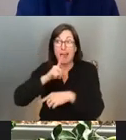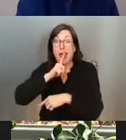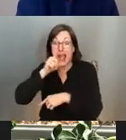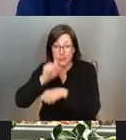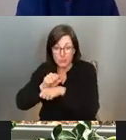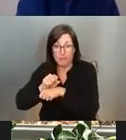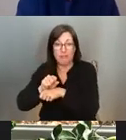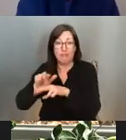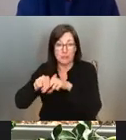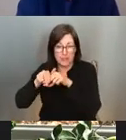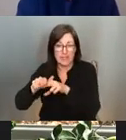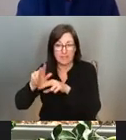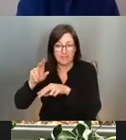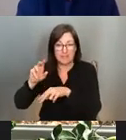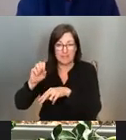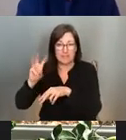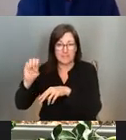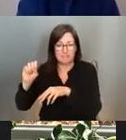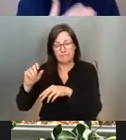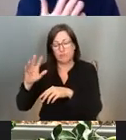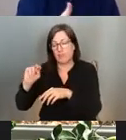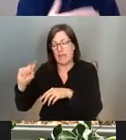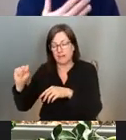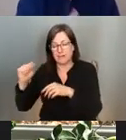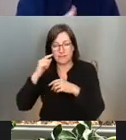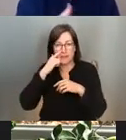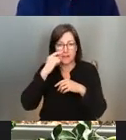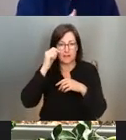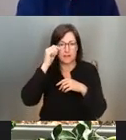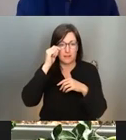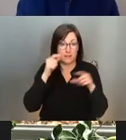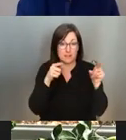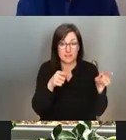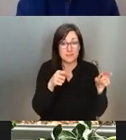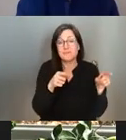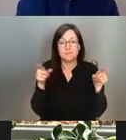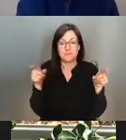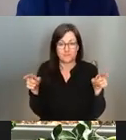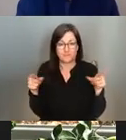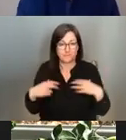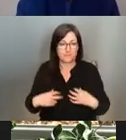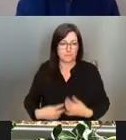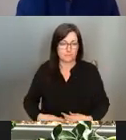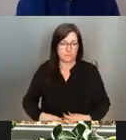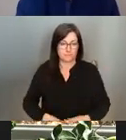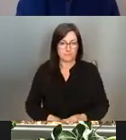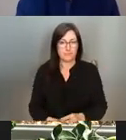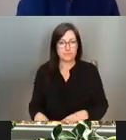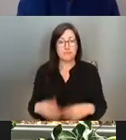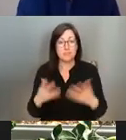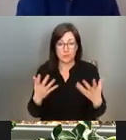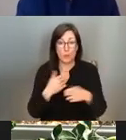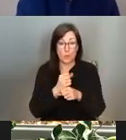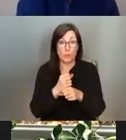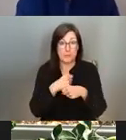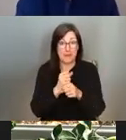bus representation of the seatbelt, which typically we cut right back very soon to make that association